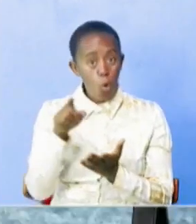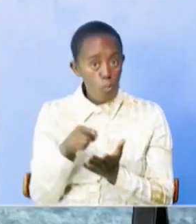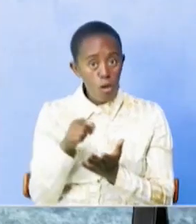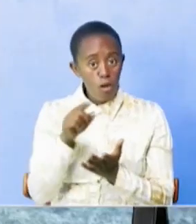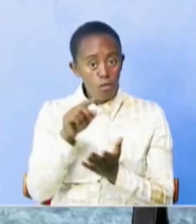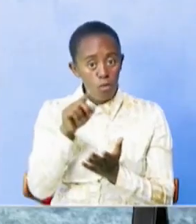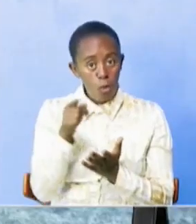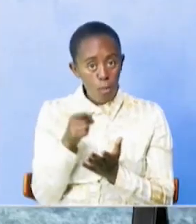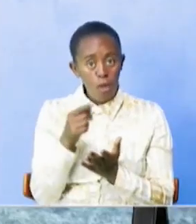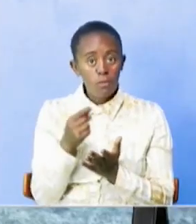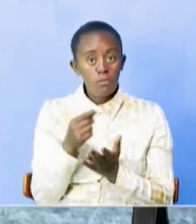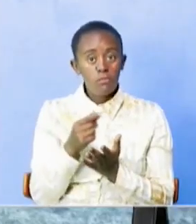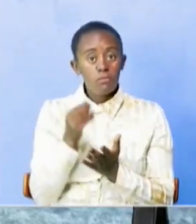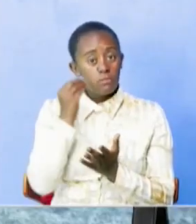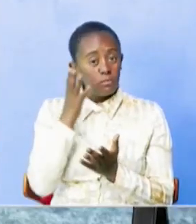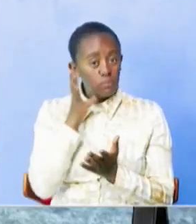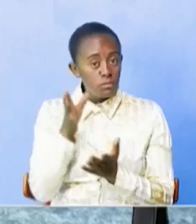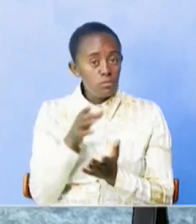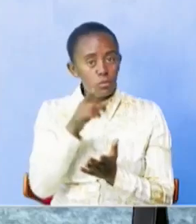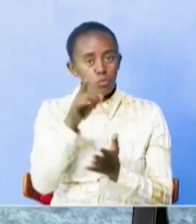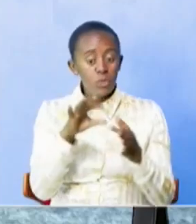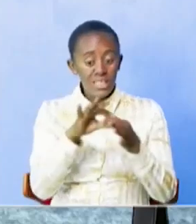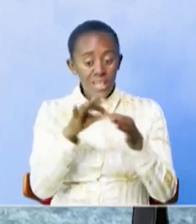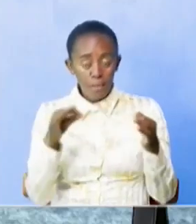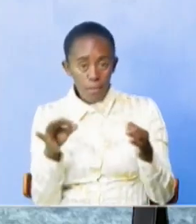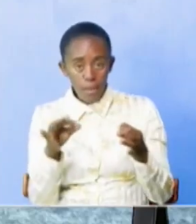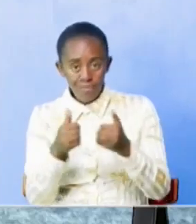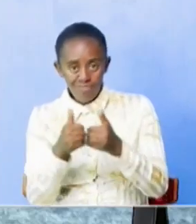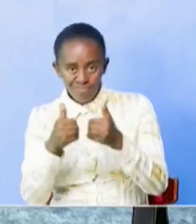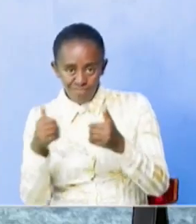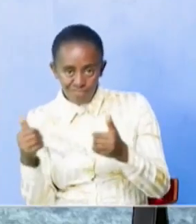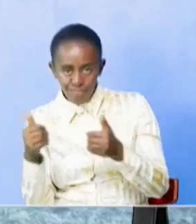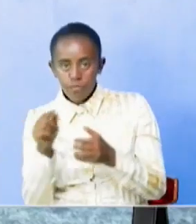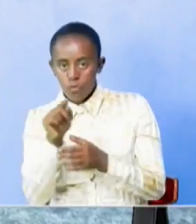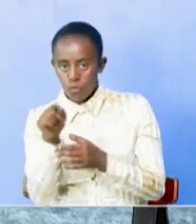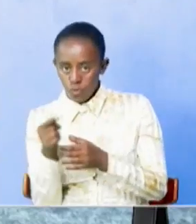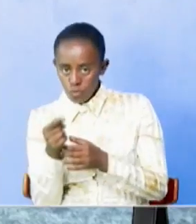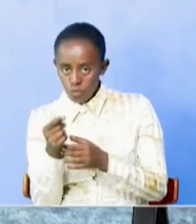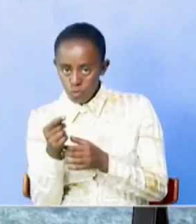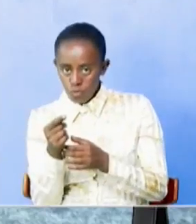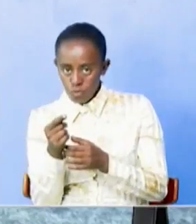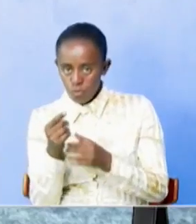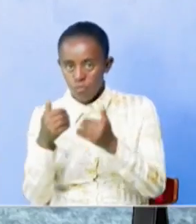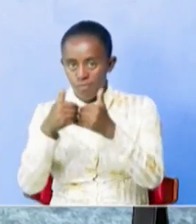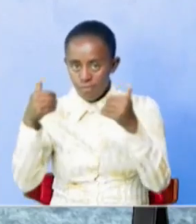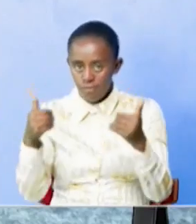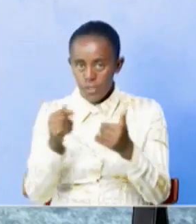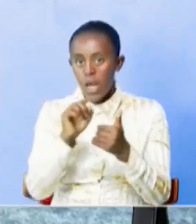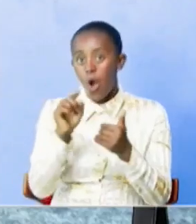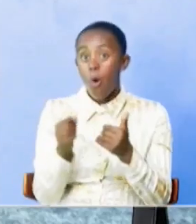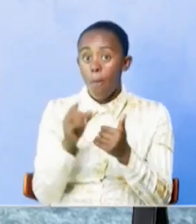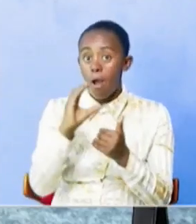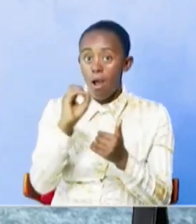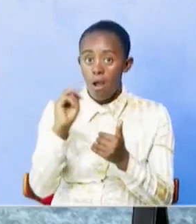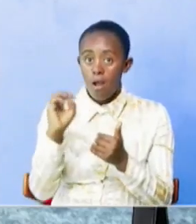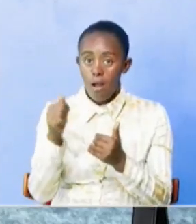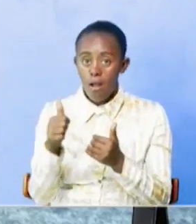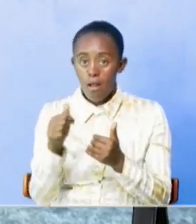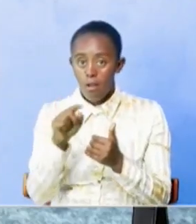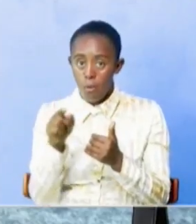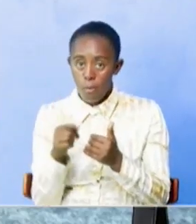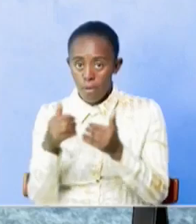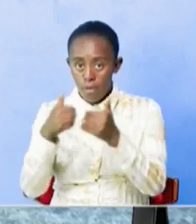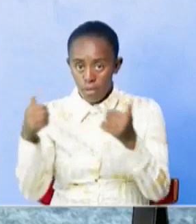forget, the main statement and the tag question is always separated by a comma. And